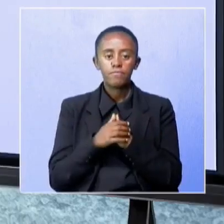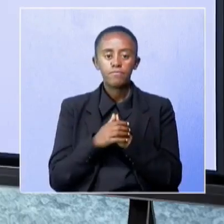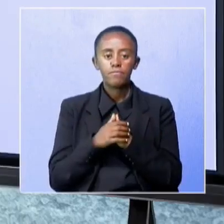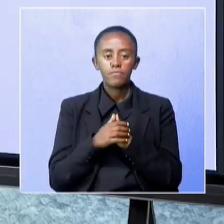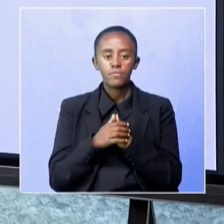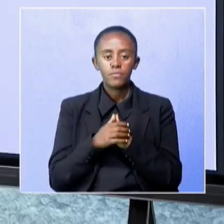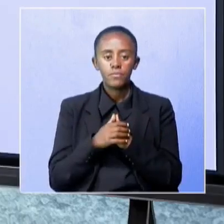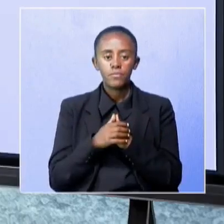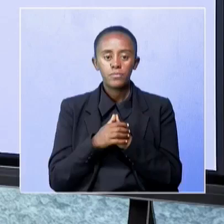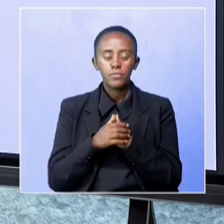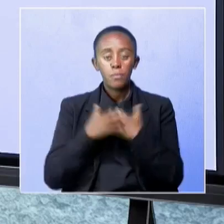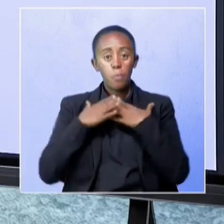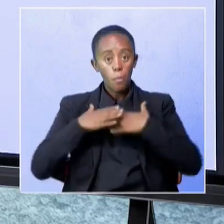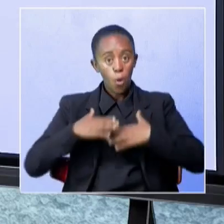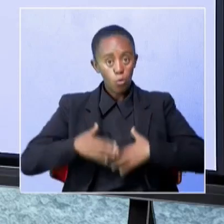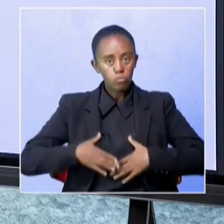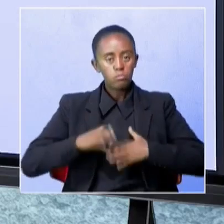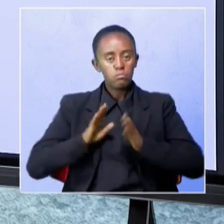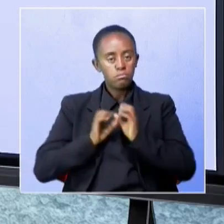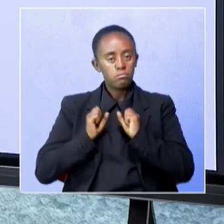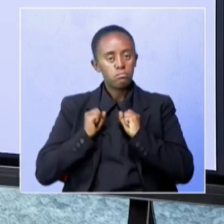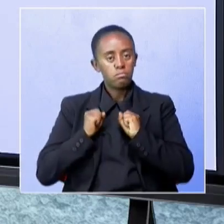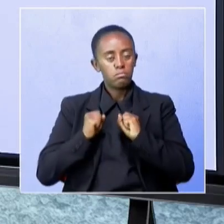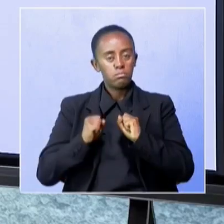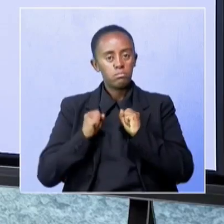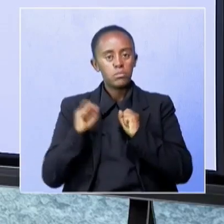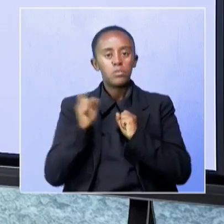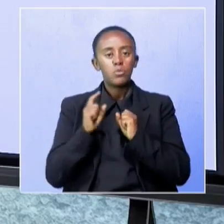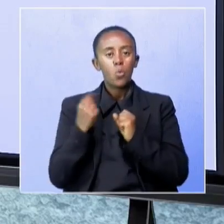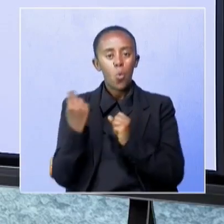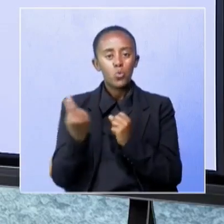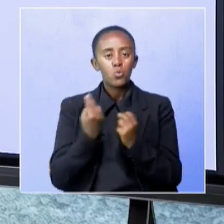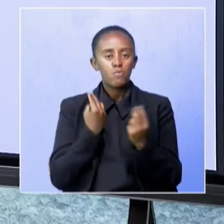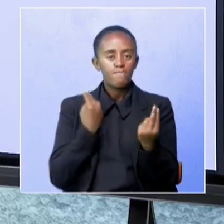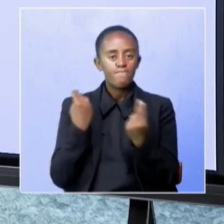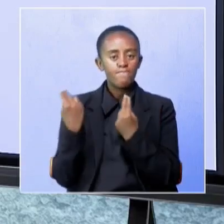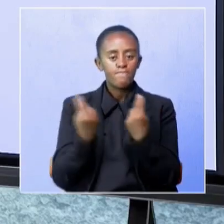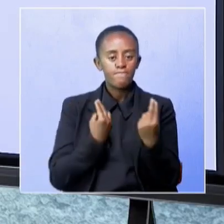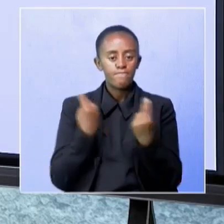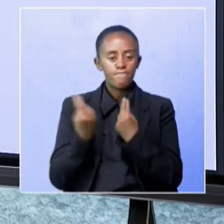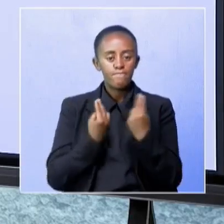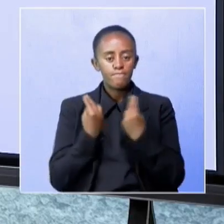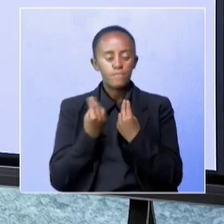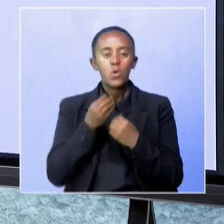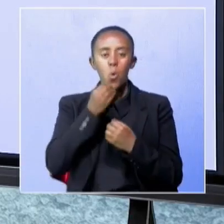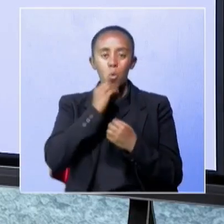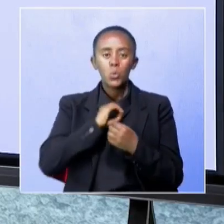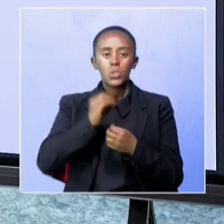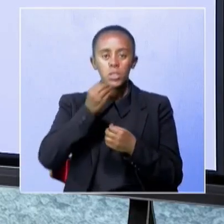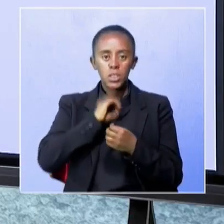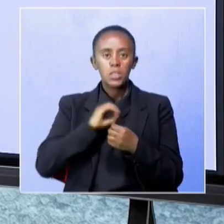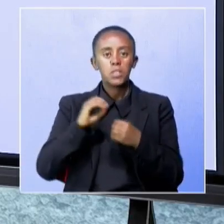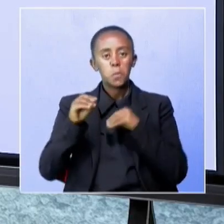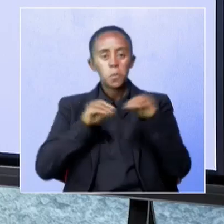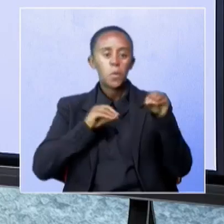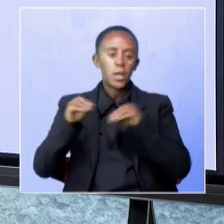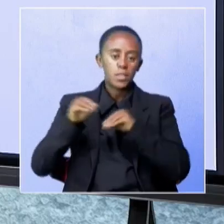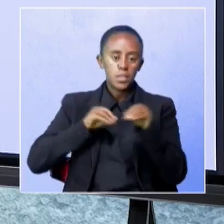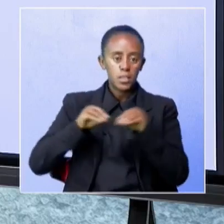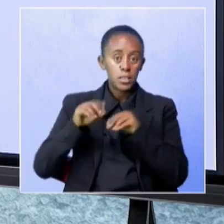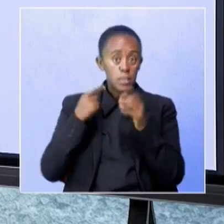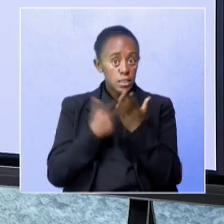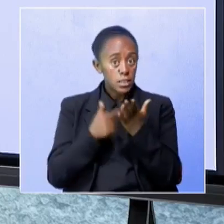The body's ability to what? Consume oxygen during exercise. And this is